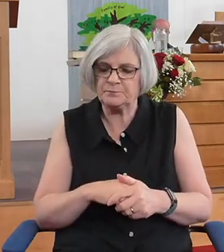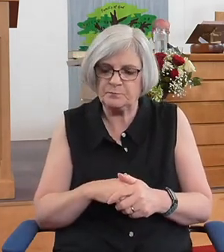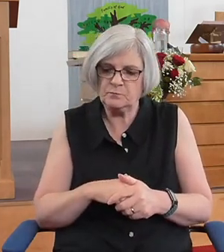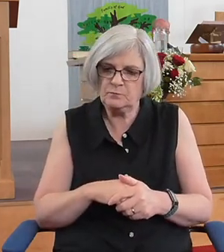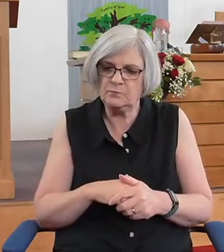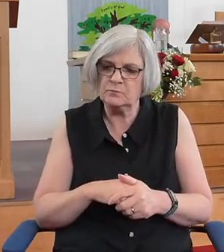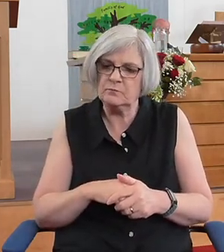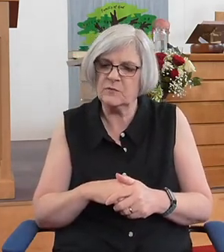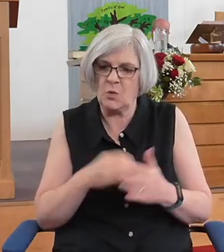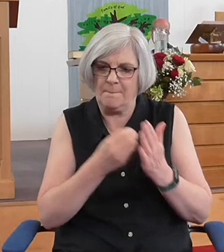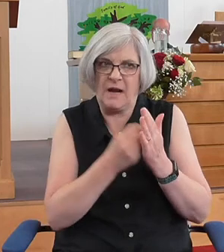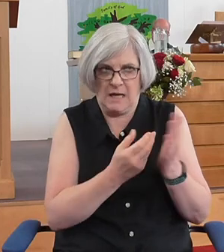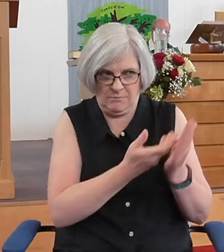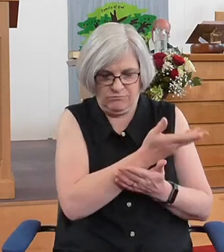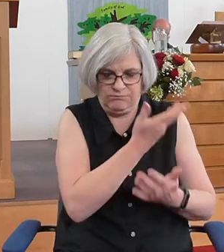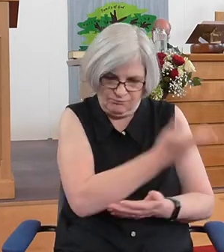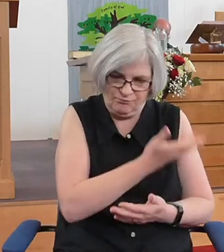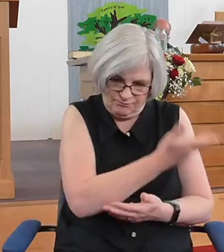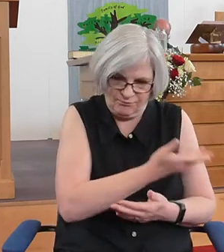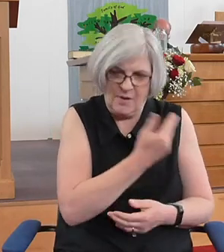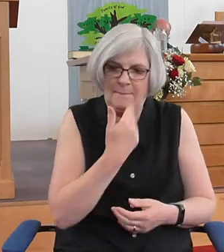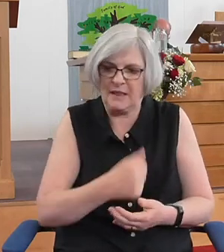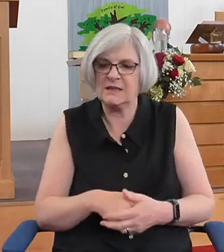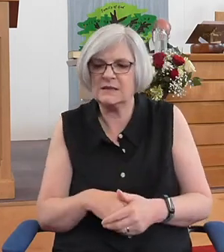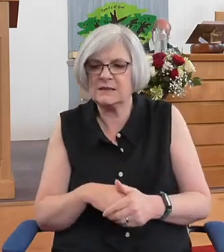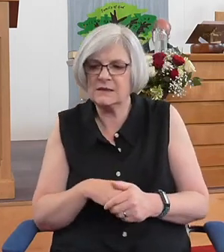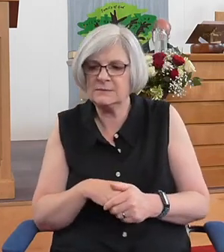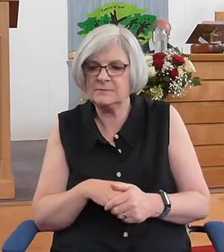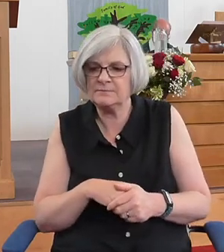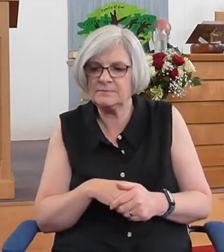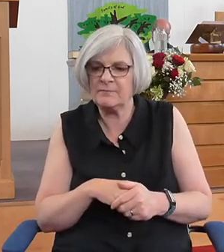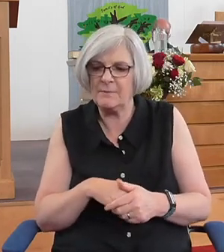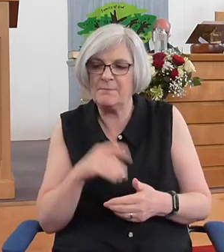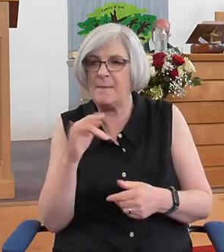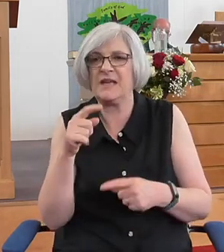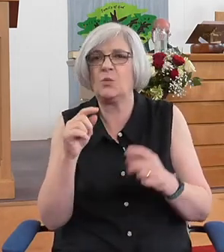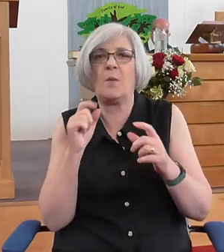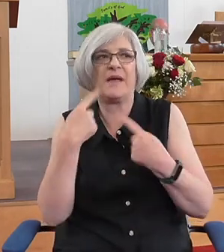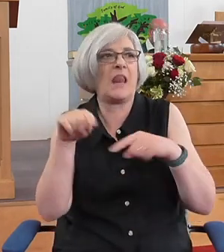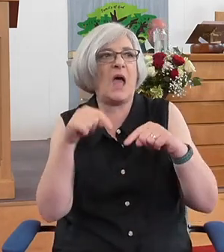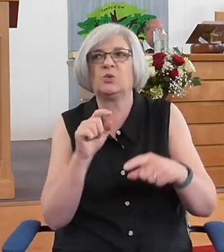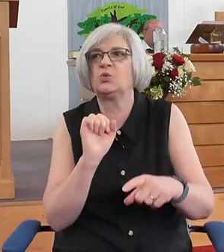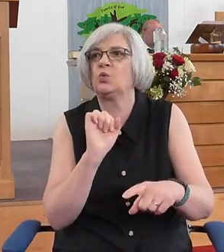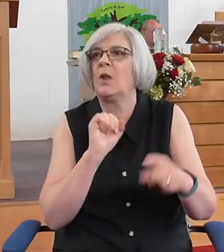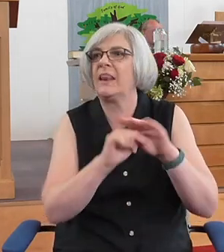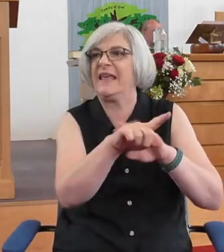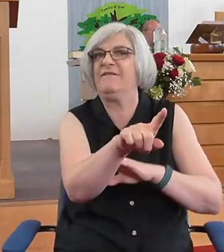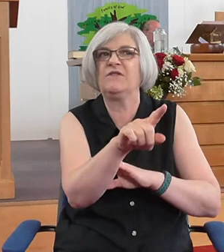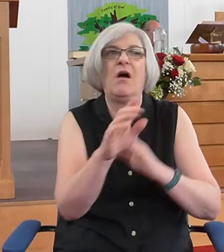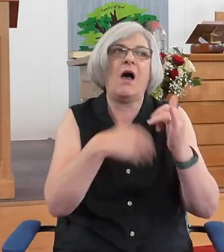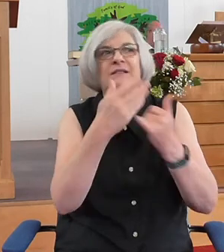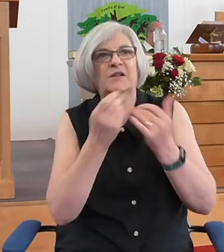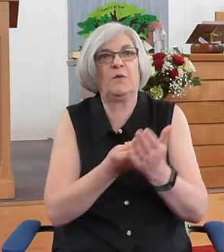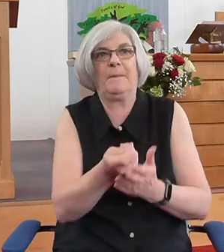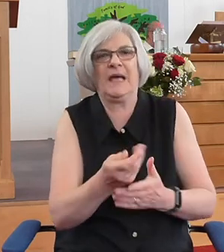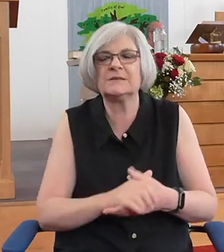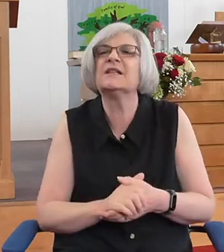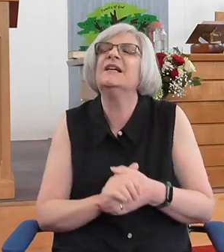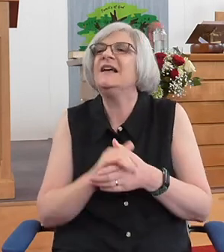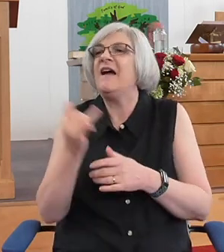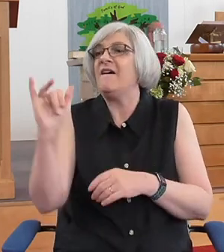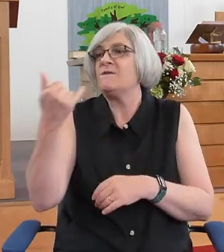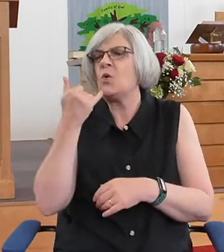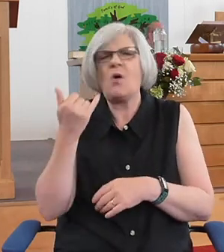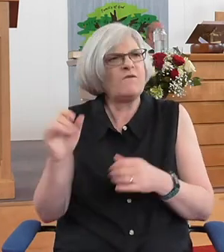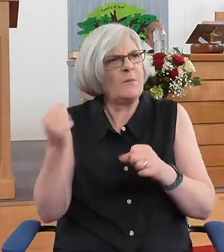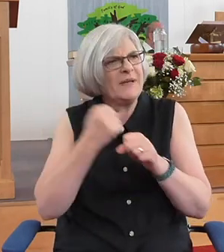today before you leave the building, or maybe she'll not let you leave the building, I don't know. I had a phone call from Gary the other day,